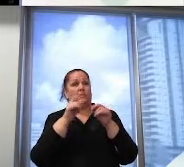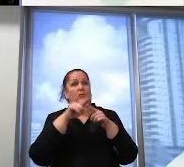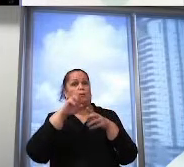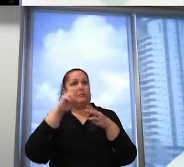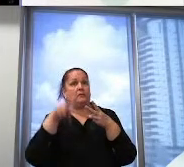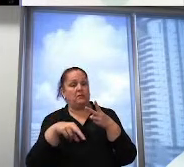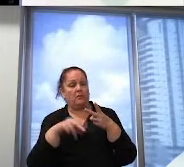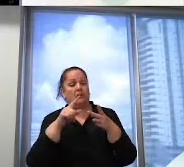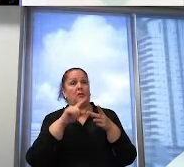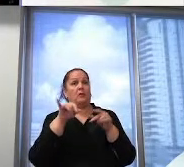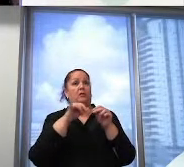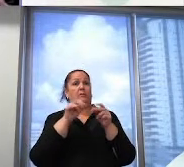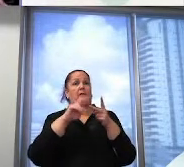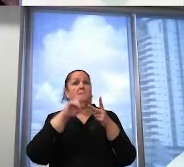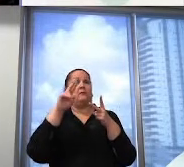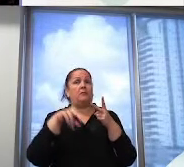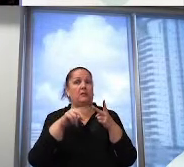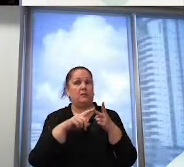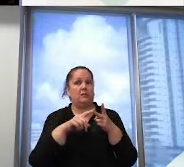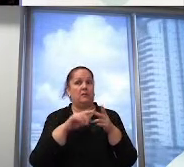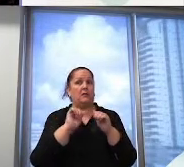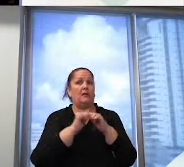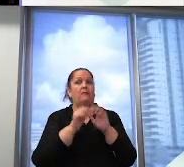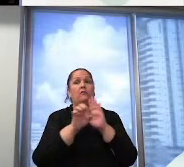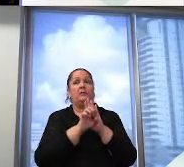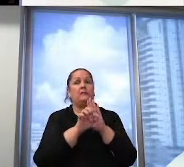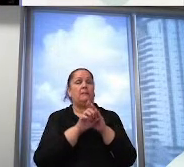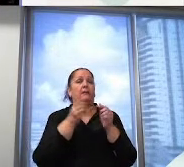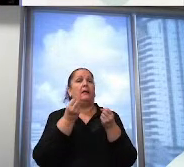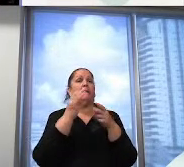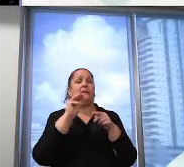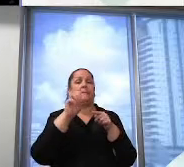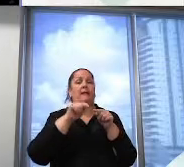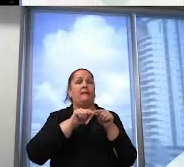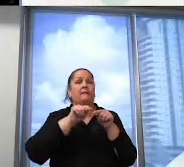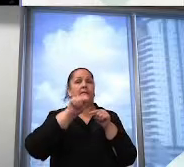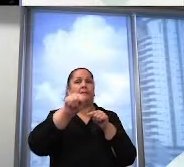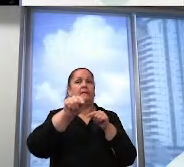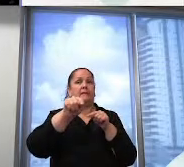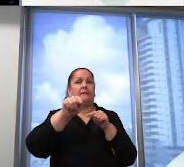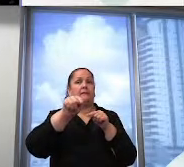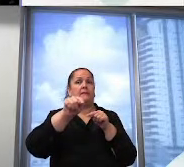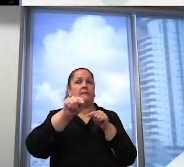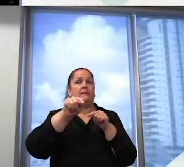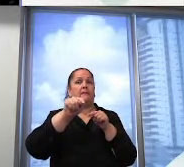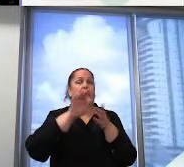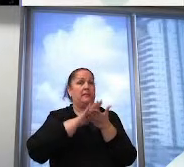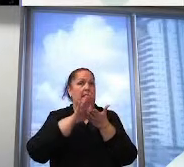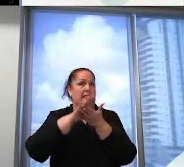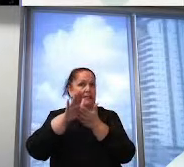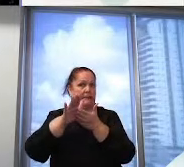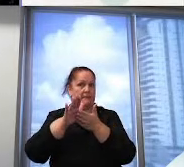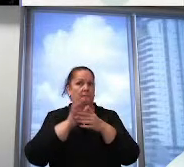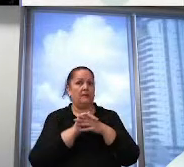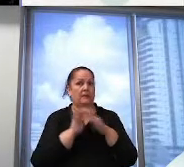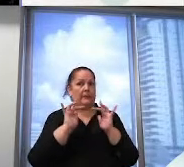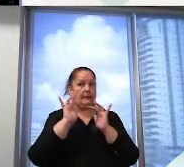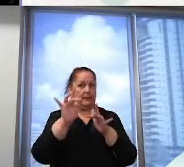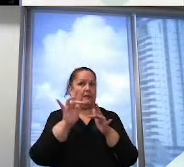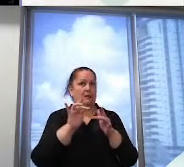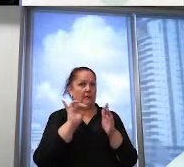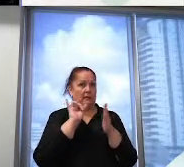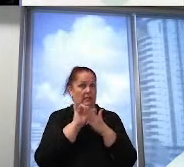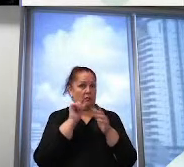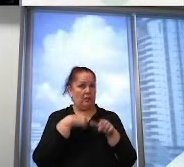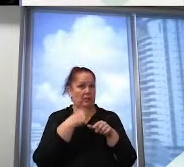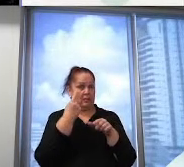your output, and you measure your output in terms of, for example, miles of right-of-way cleared. Anyway,